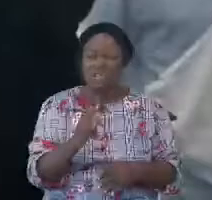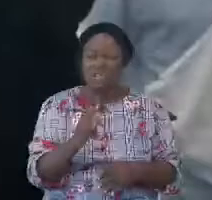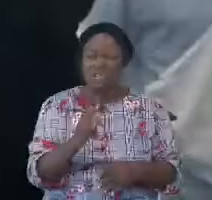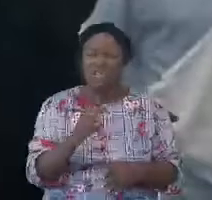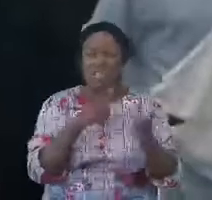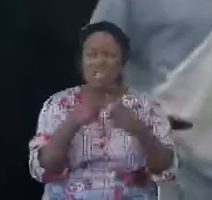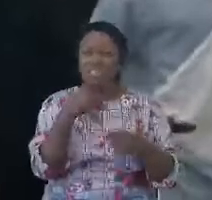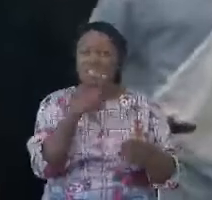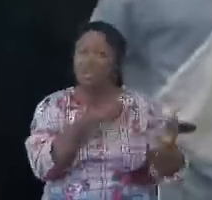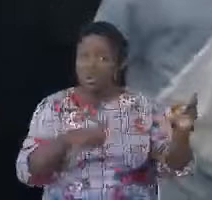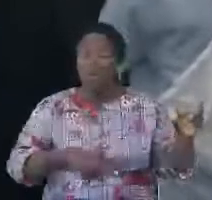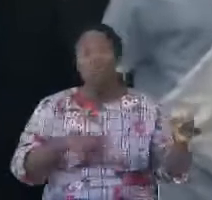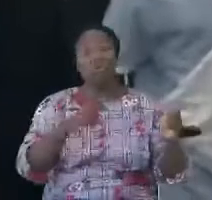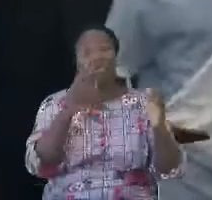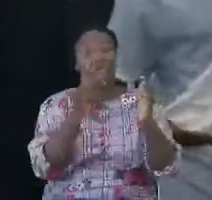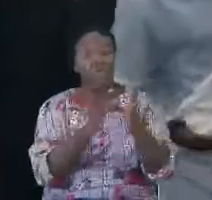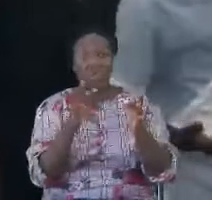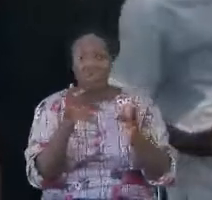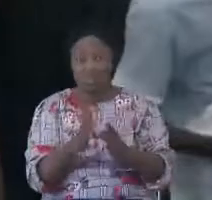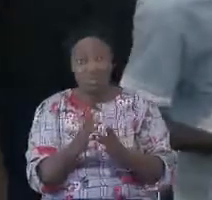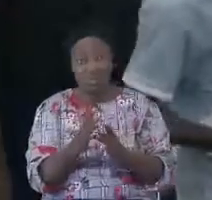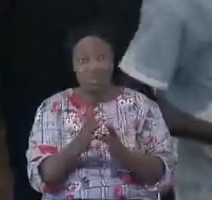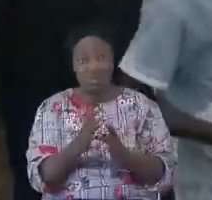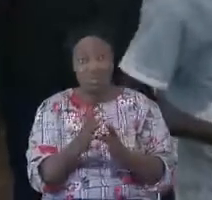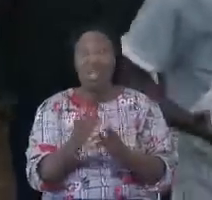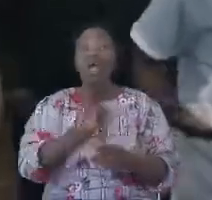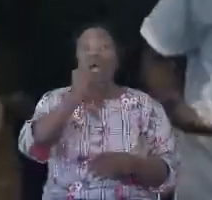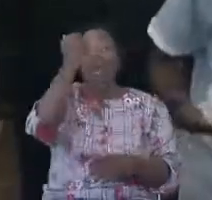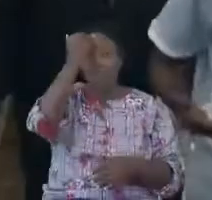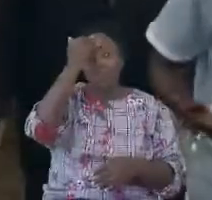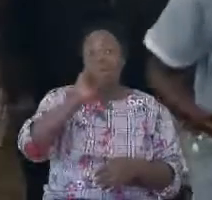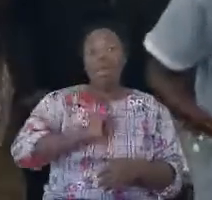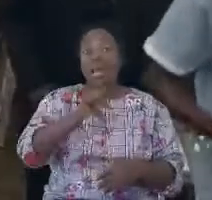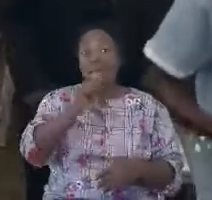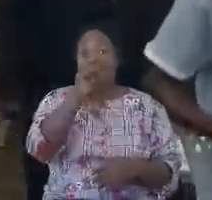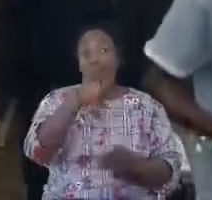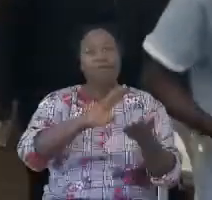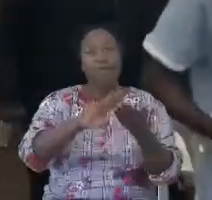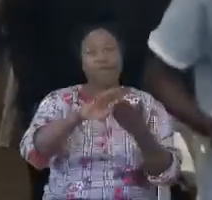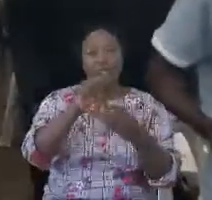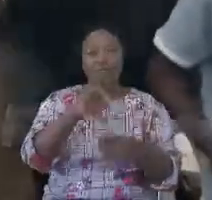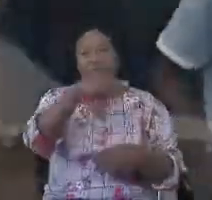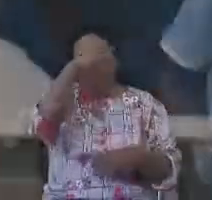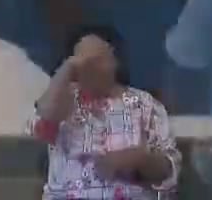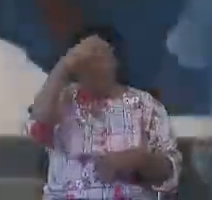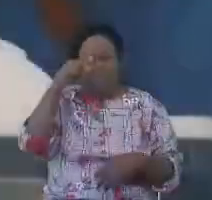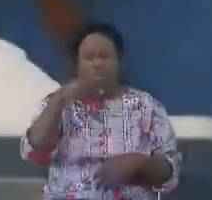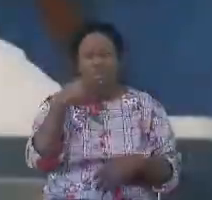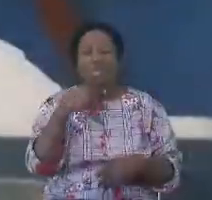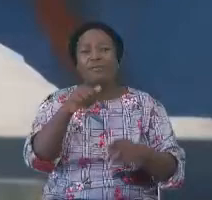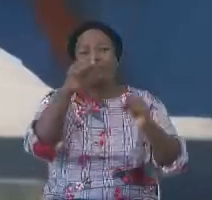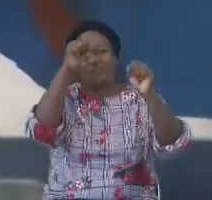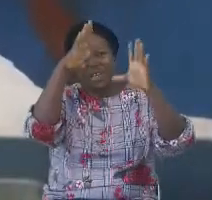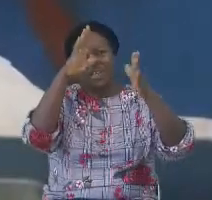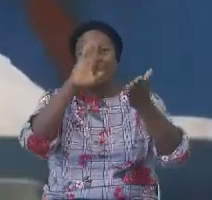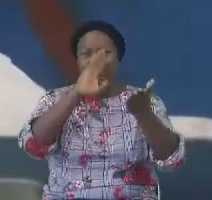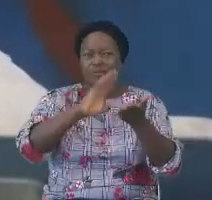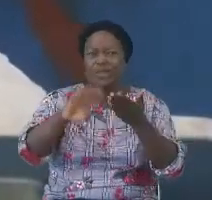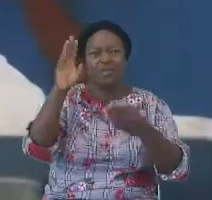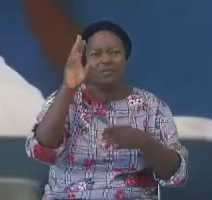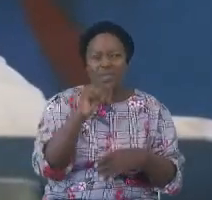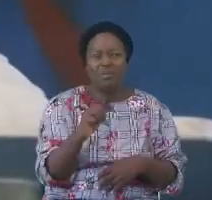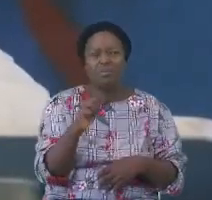there you are not saying anything to the lord i want you to say lord jesus i know i'm